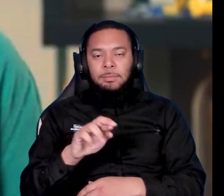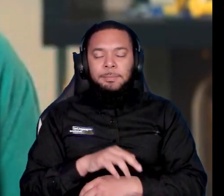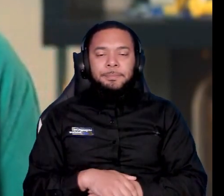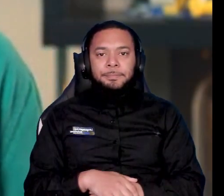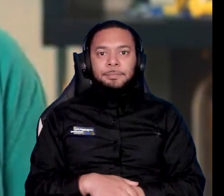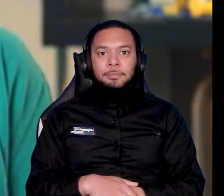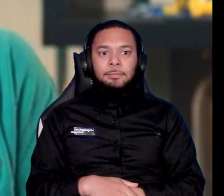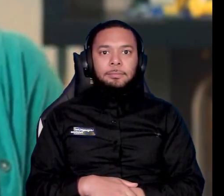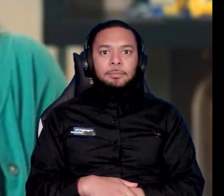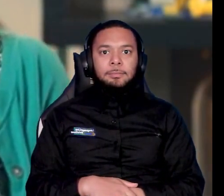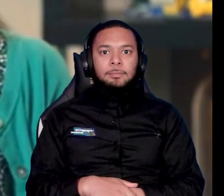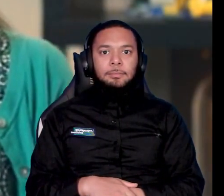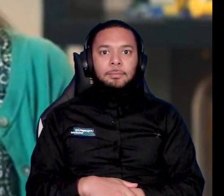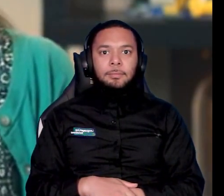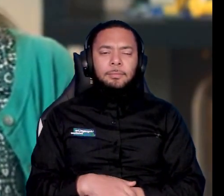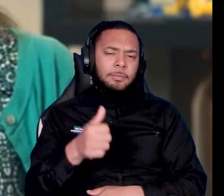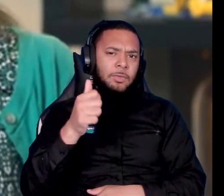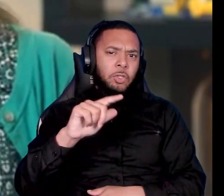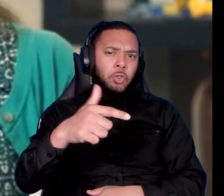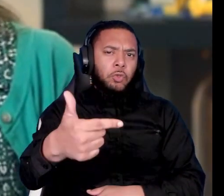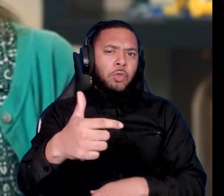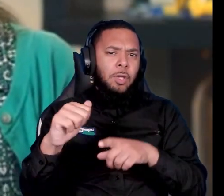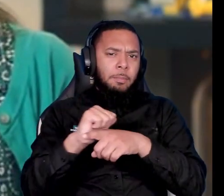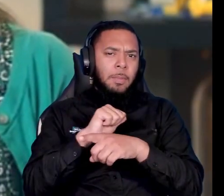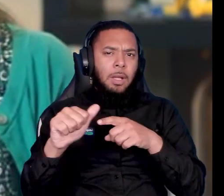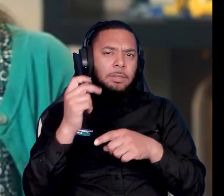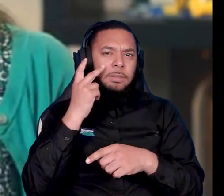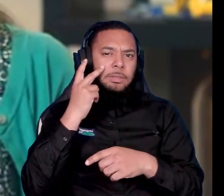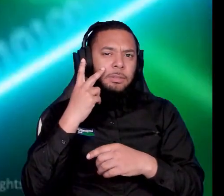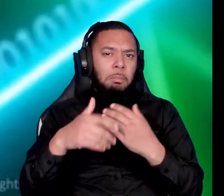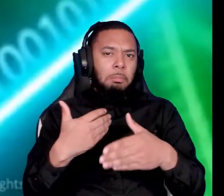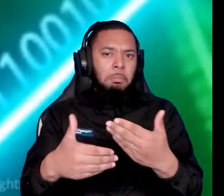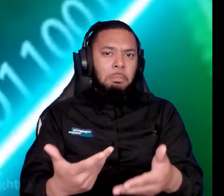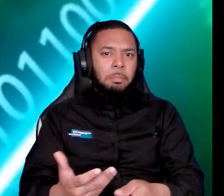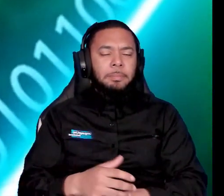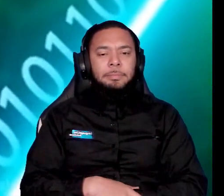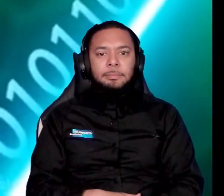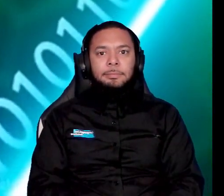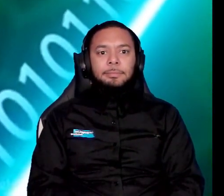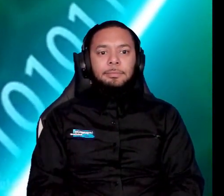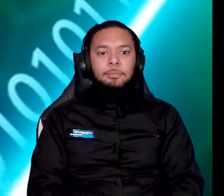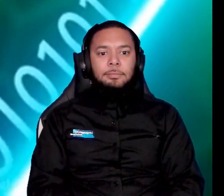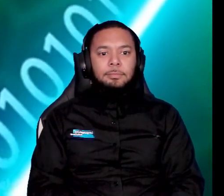and next line. Why don't you practice a little bit and see how it goes?